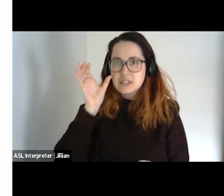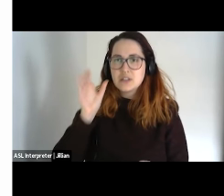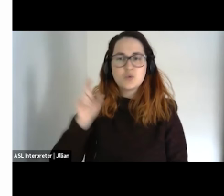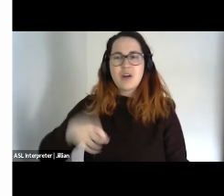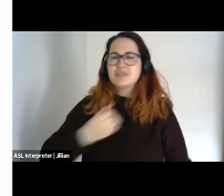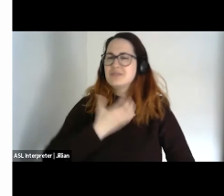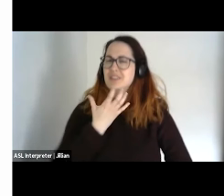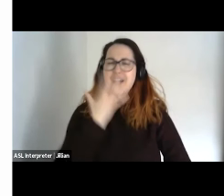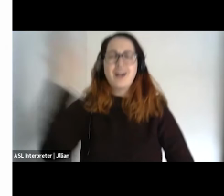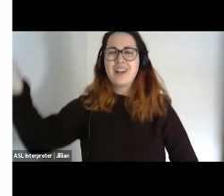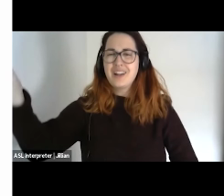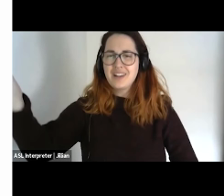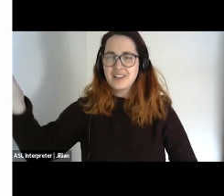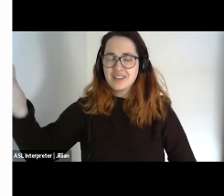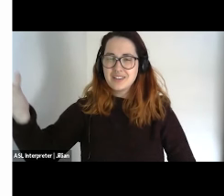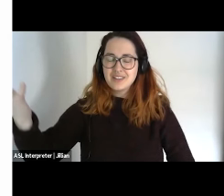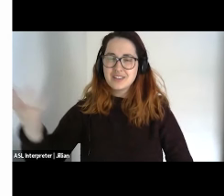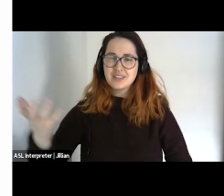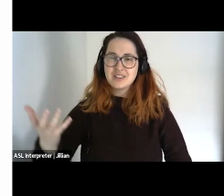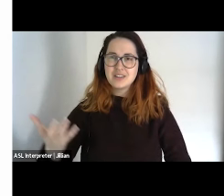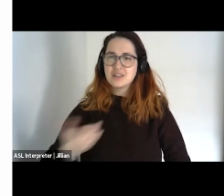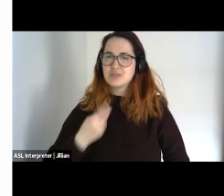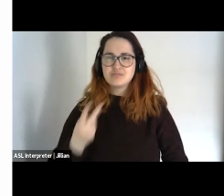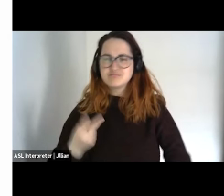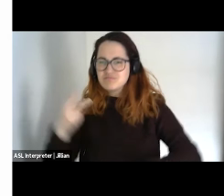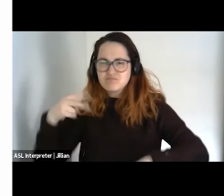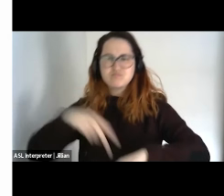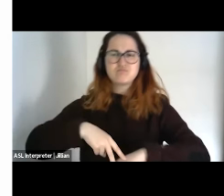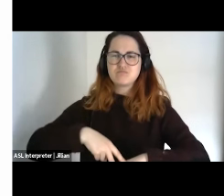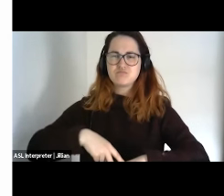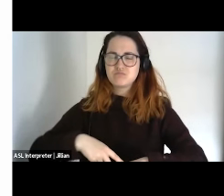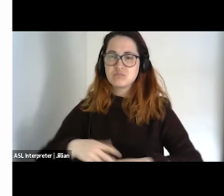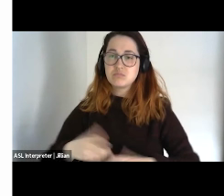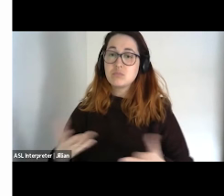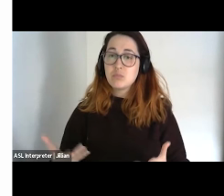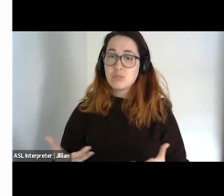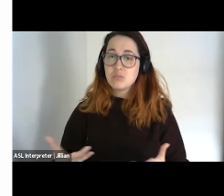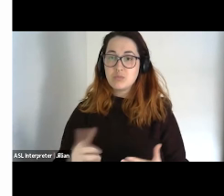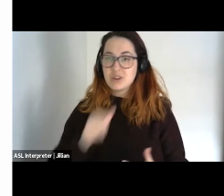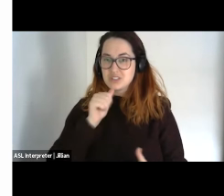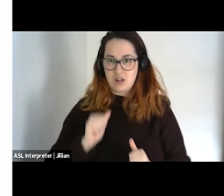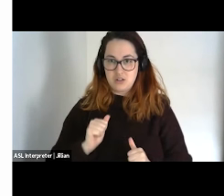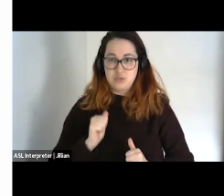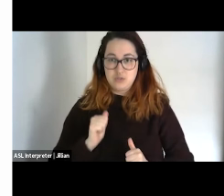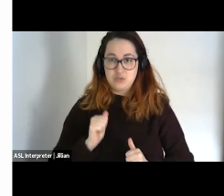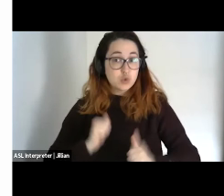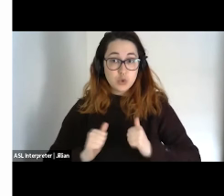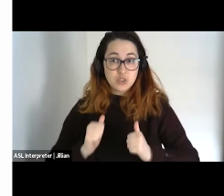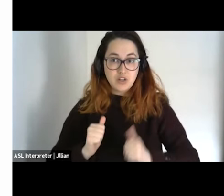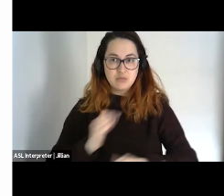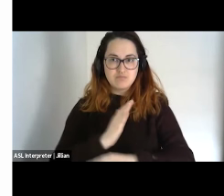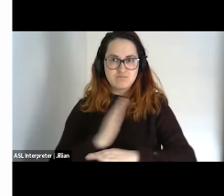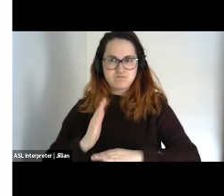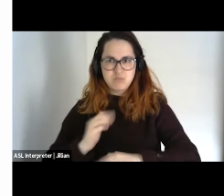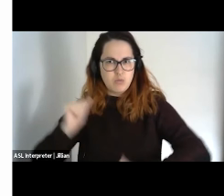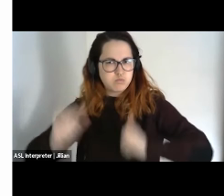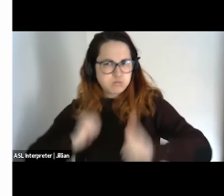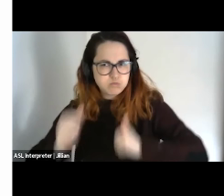it to the world, and really take your stance. But instead of being assertive, you kind of gear towards the aggressive